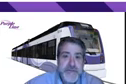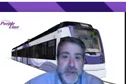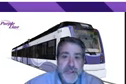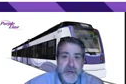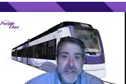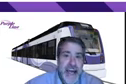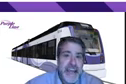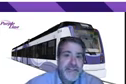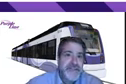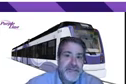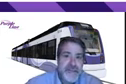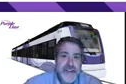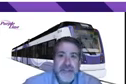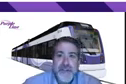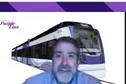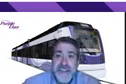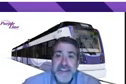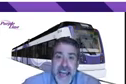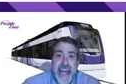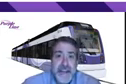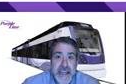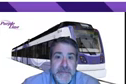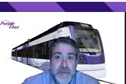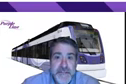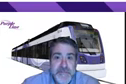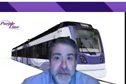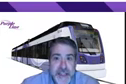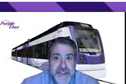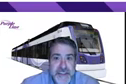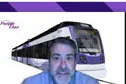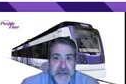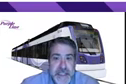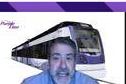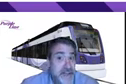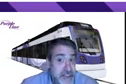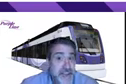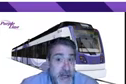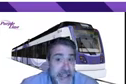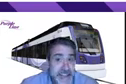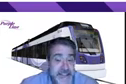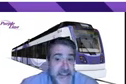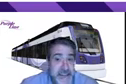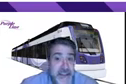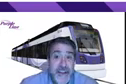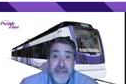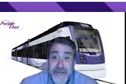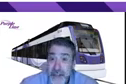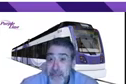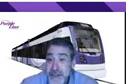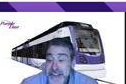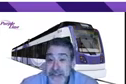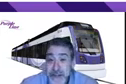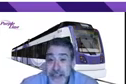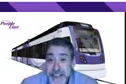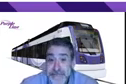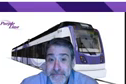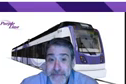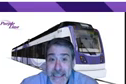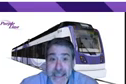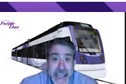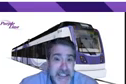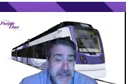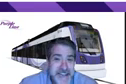In winter of 2025, construction across the entire alignment will have progressed enough to allow for system-wide testing, full operational